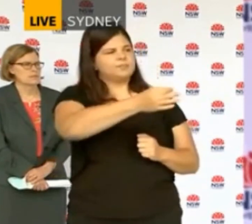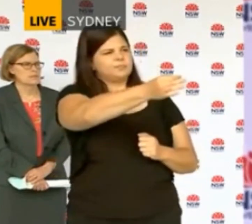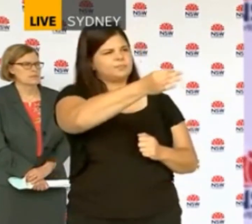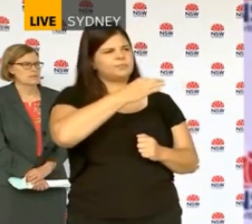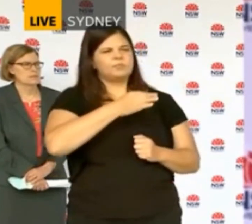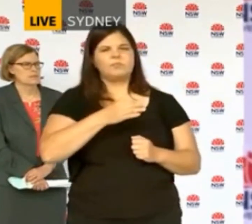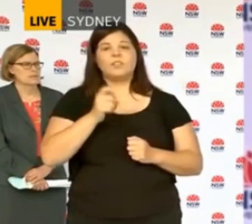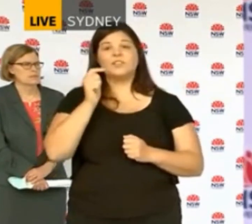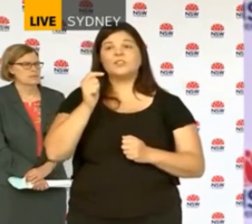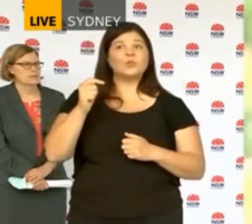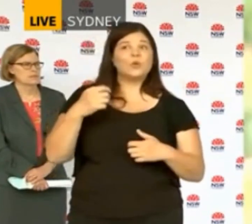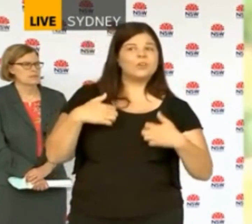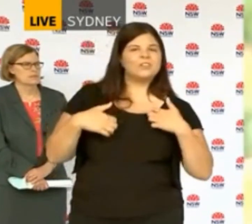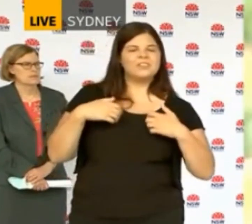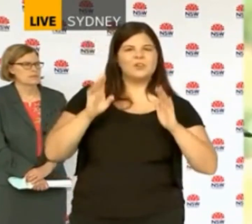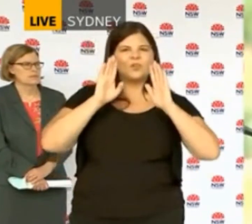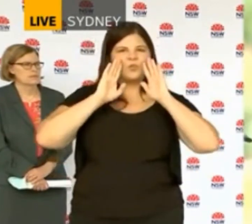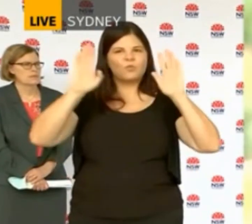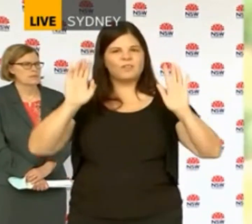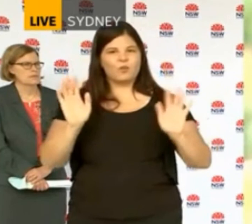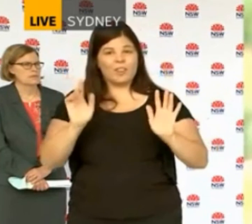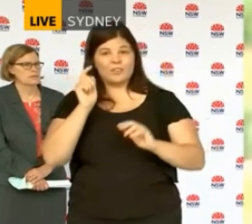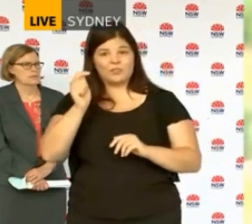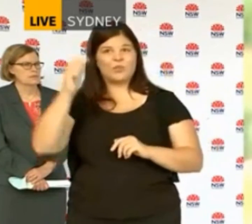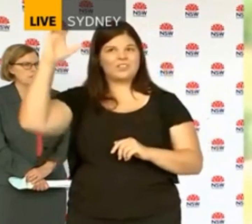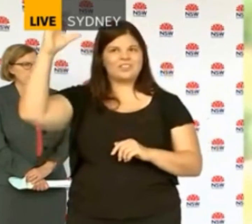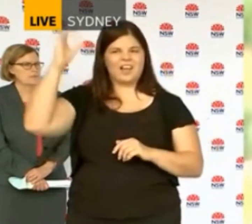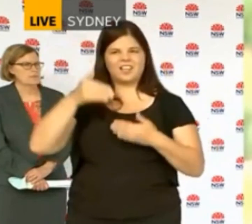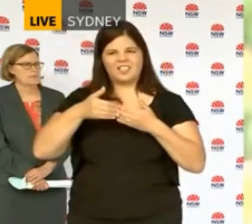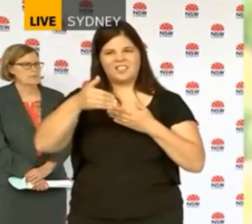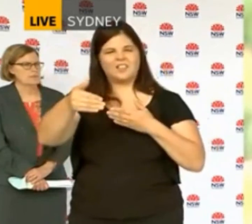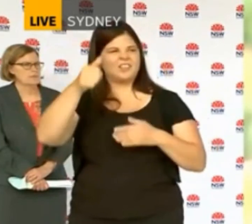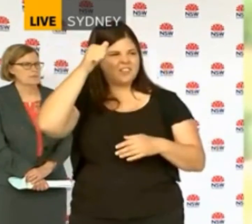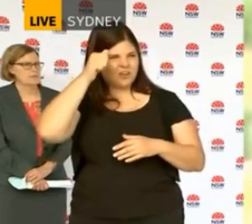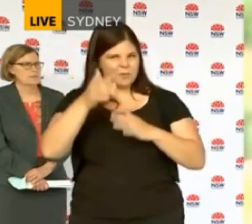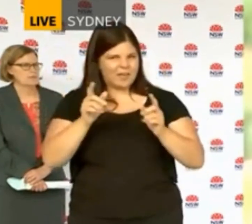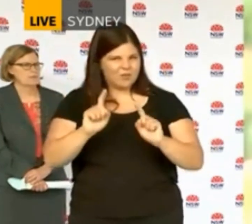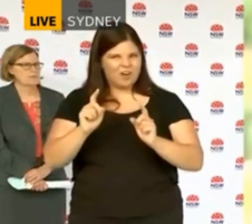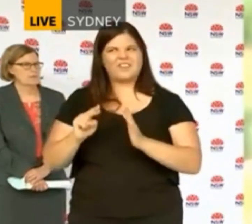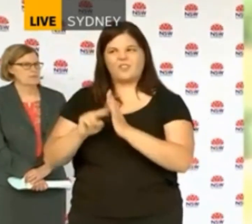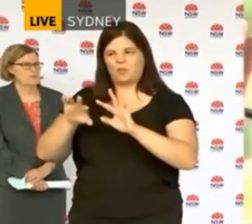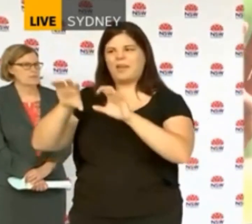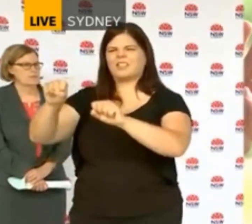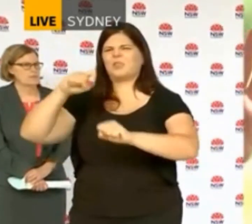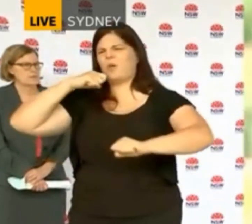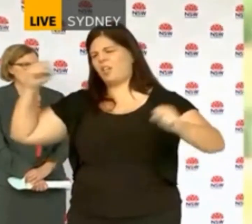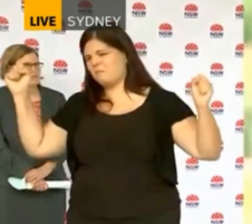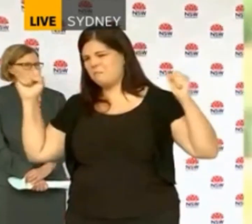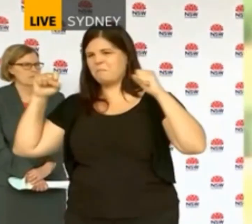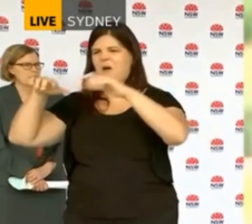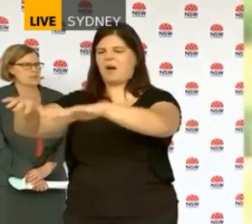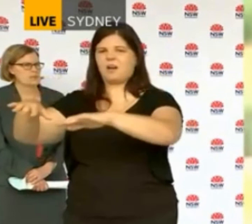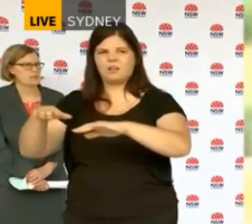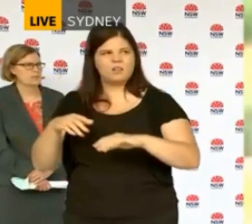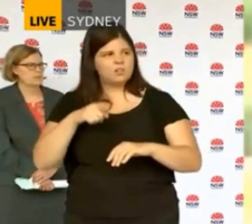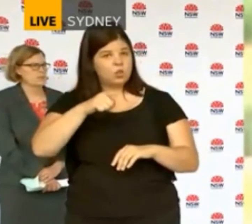some glorious weather coming for Sydney, and we know what that means on Northern Beaches. You want